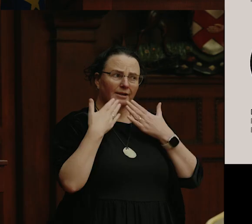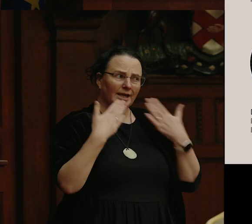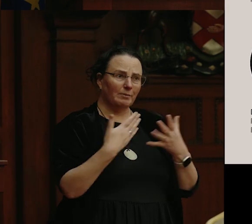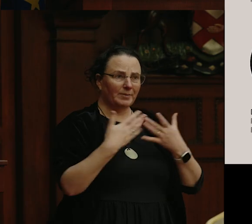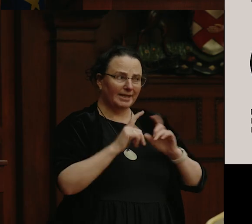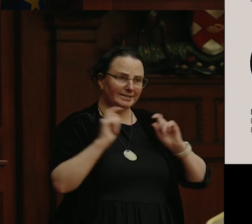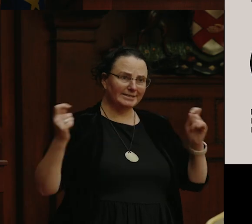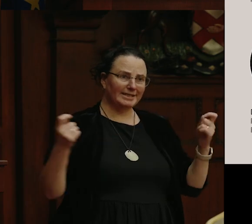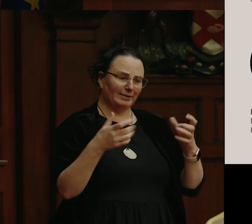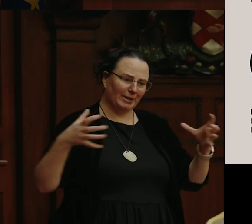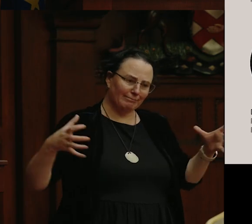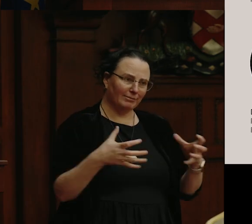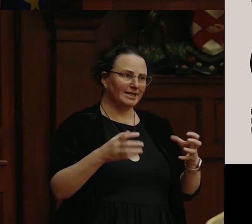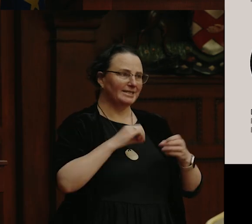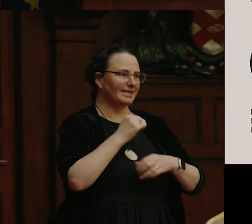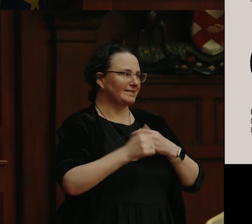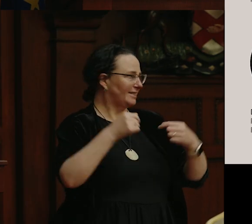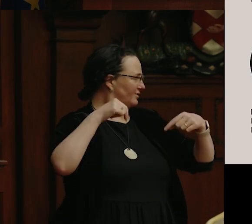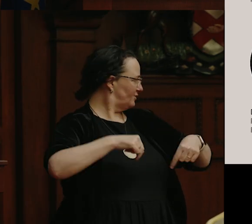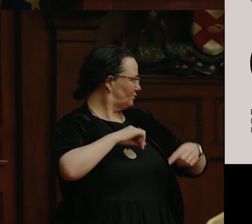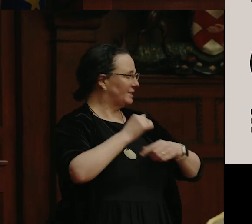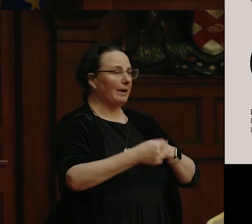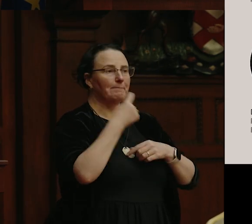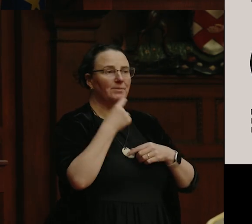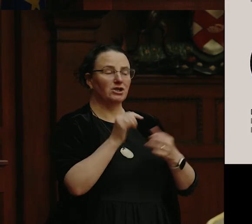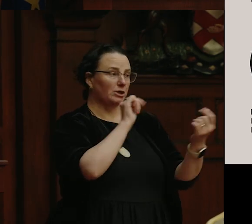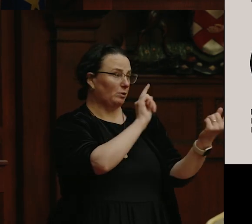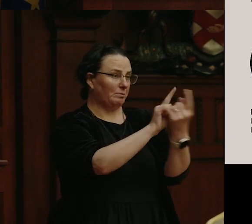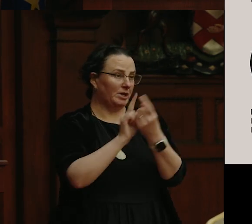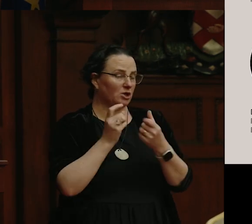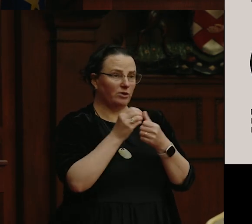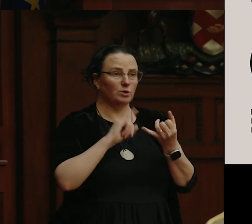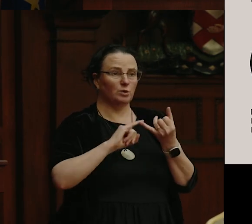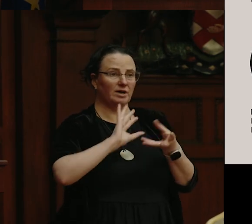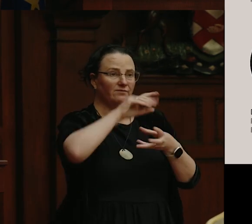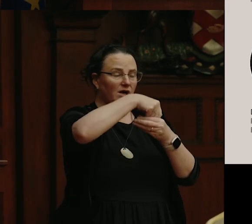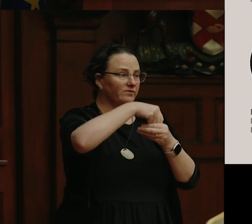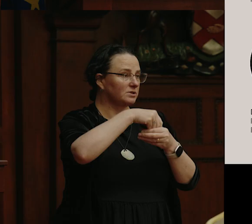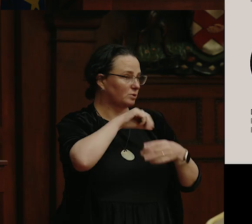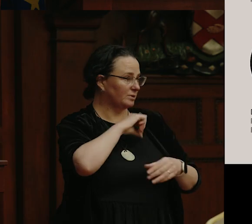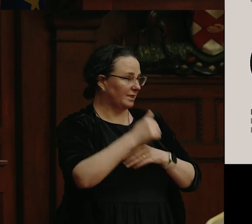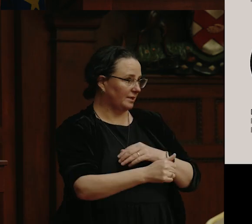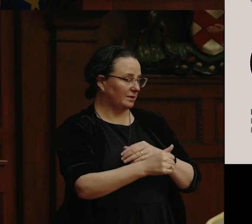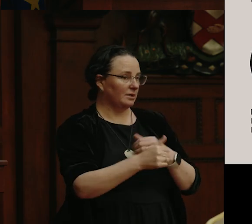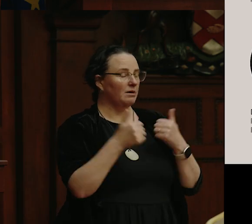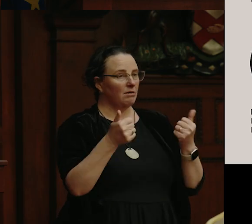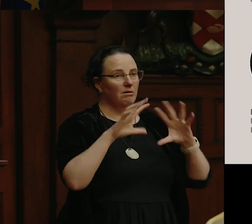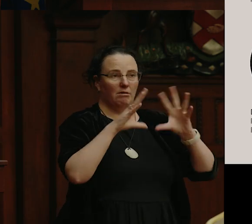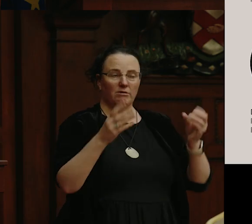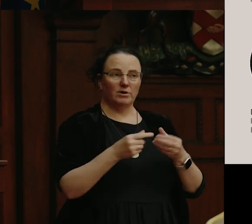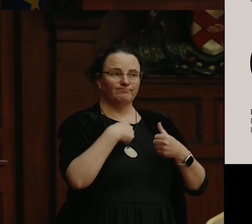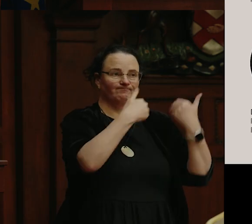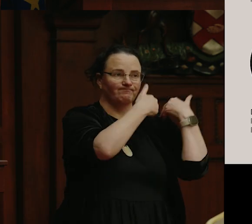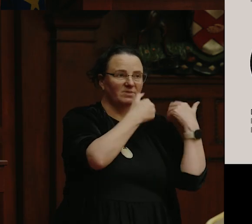team. These are just the day-to-day people. You'll meet lots of our other collaborators here today. So I'm overall in charge of